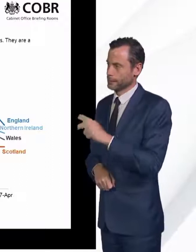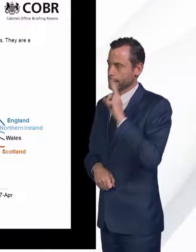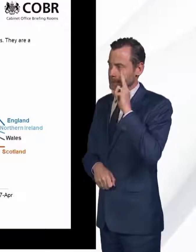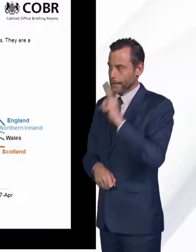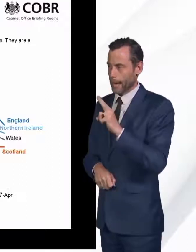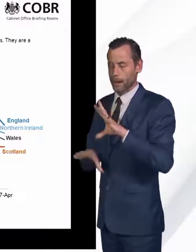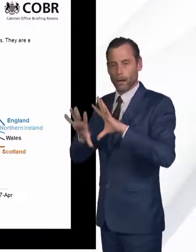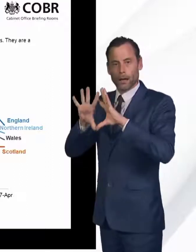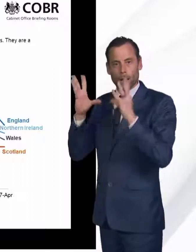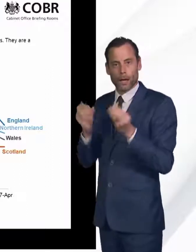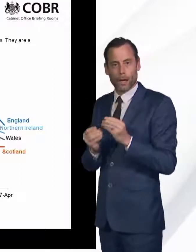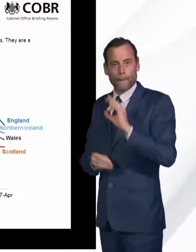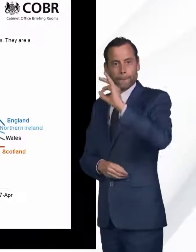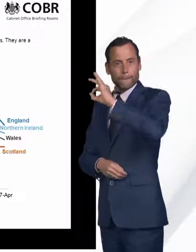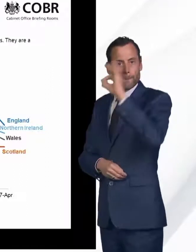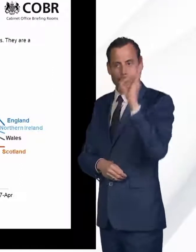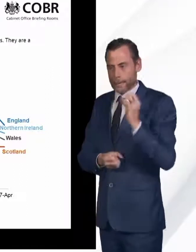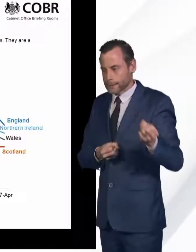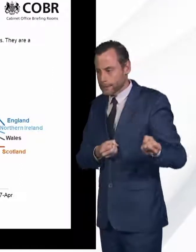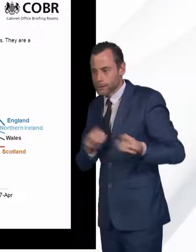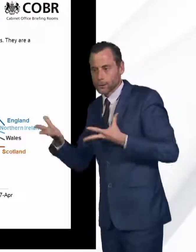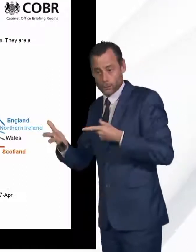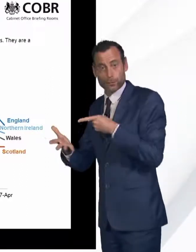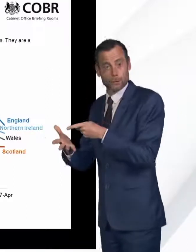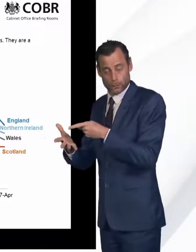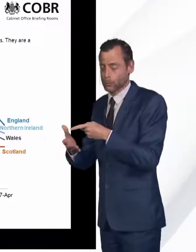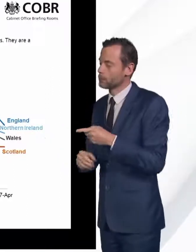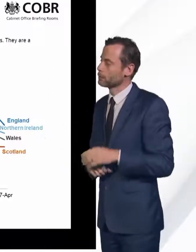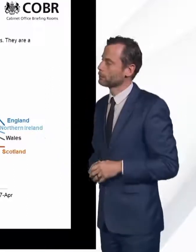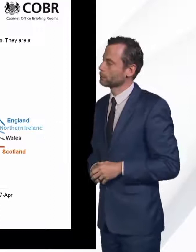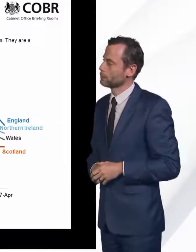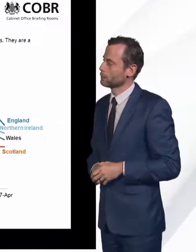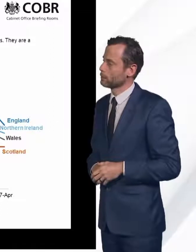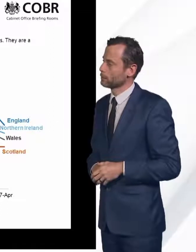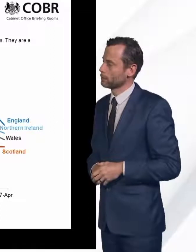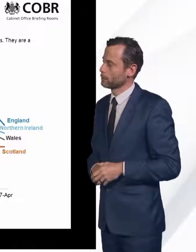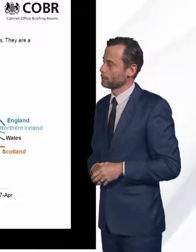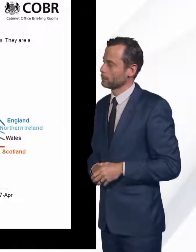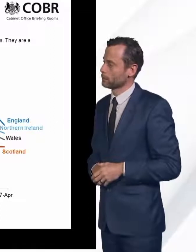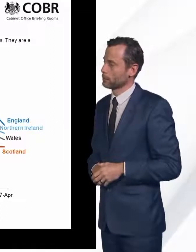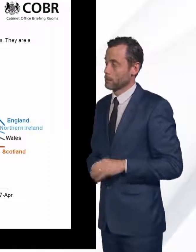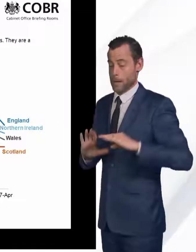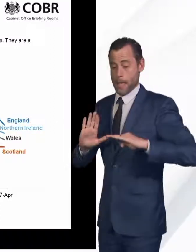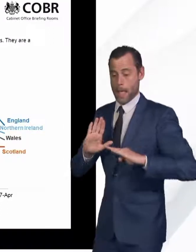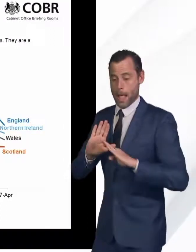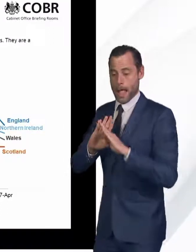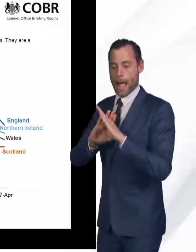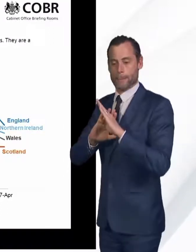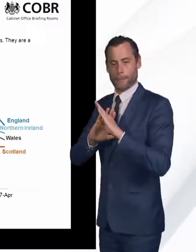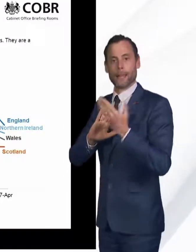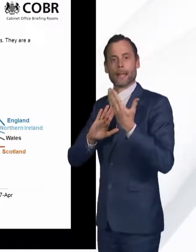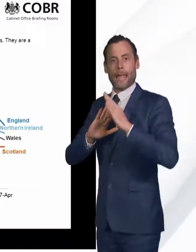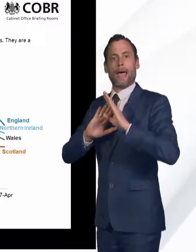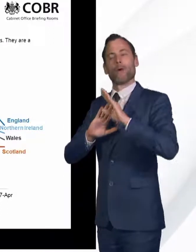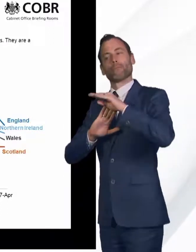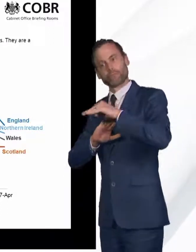COVID-19. Again, what you see is across our four nations, that has peaked and is beginning to fall